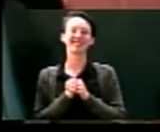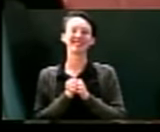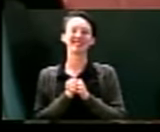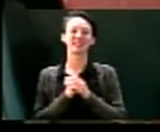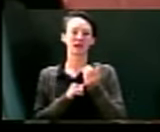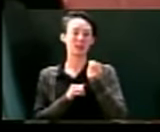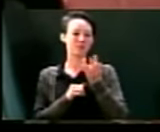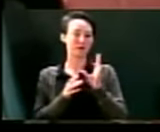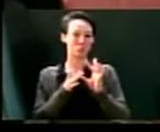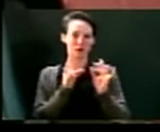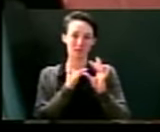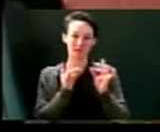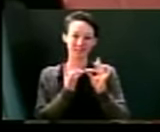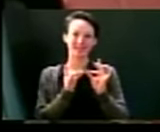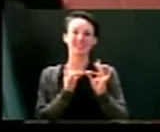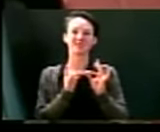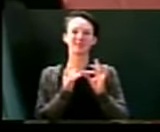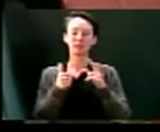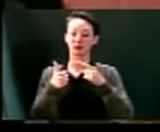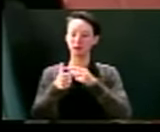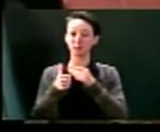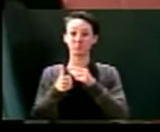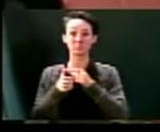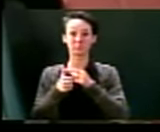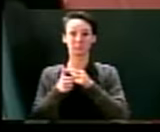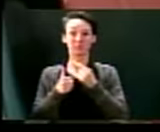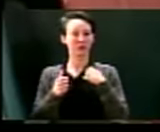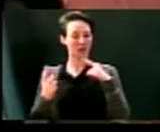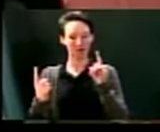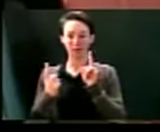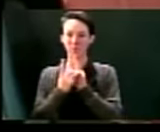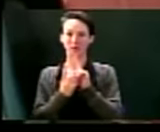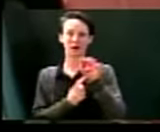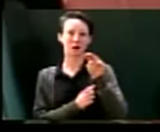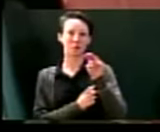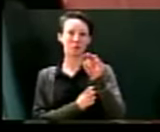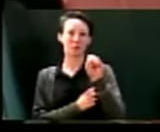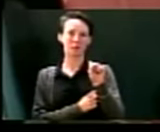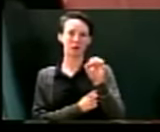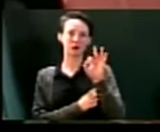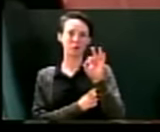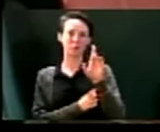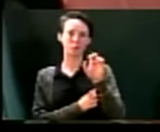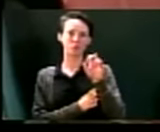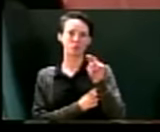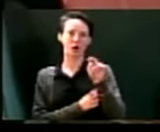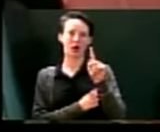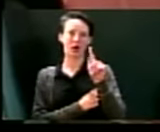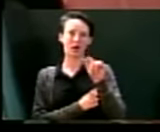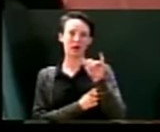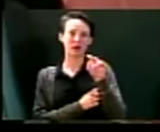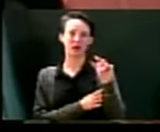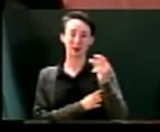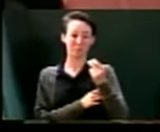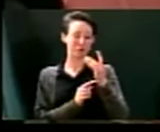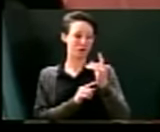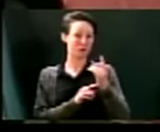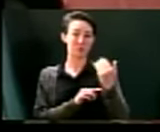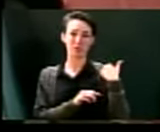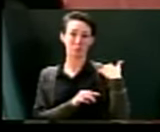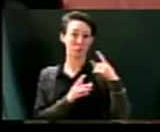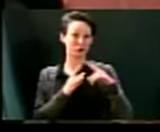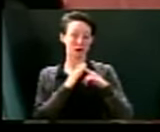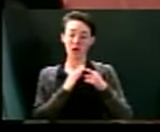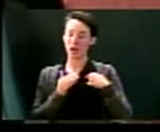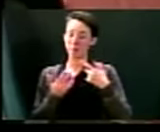Have a few comments here, but let me say first, I got to meet Ms. Franklin as just a few minutes before we started, and I'm already envious when